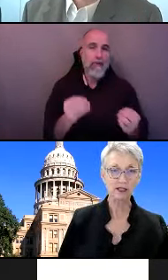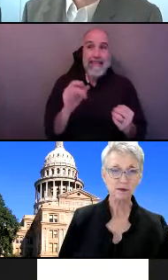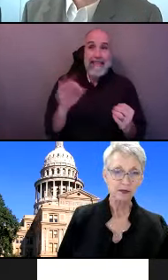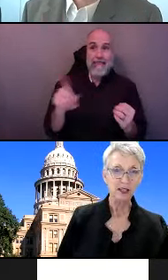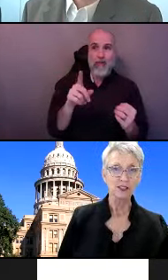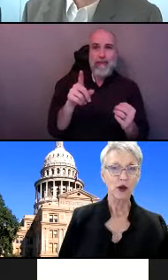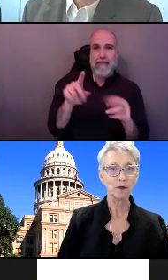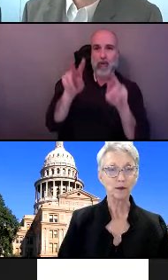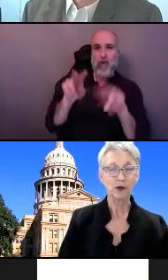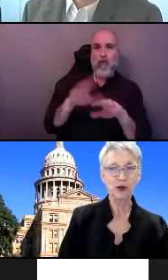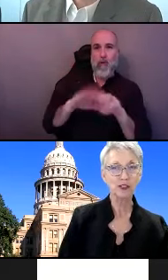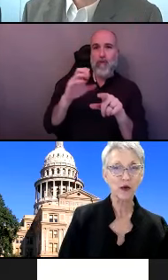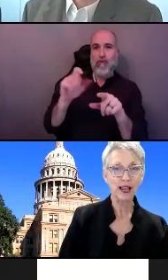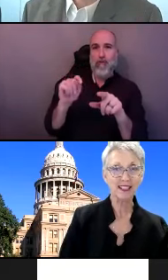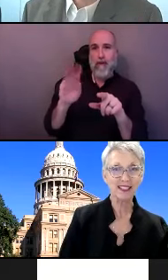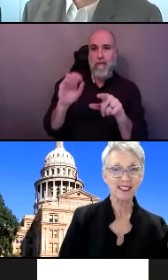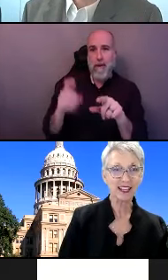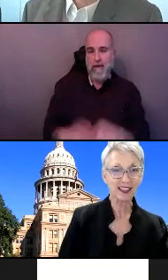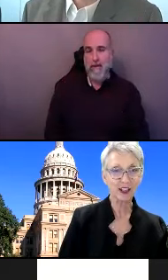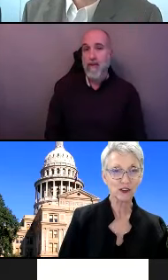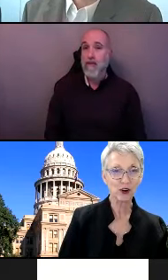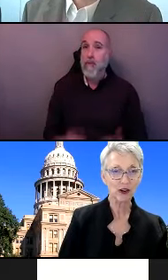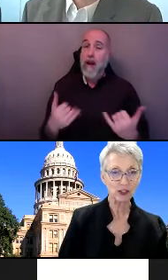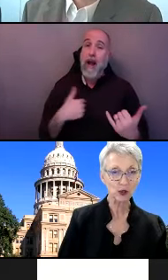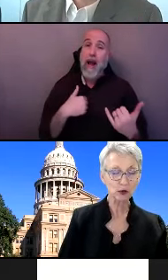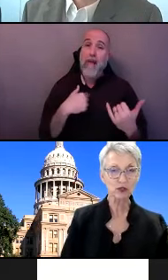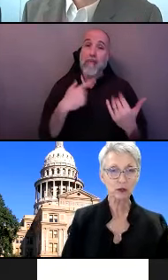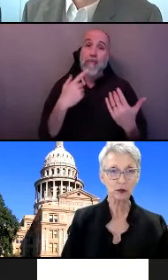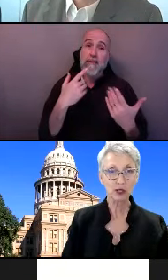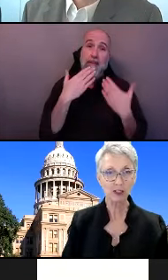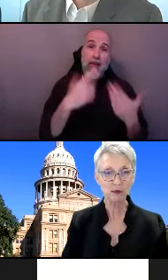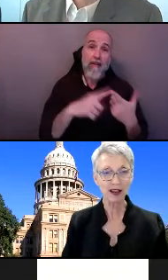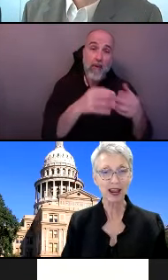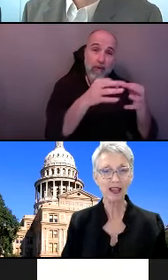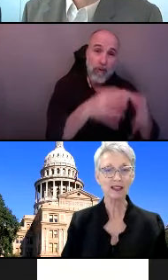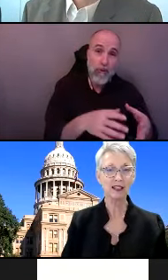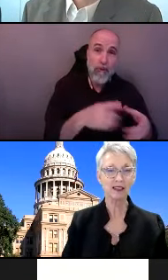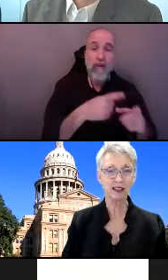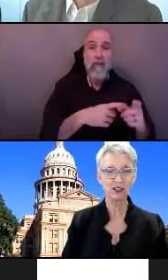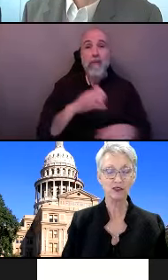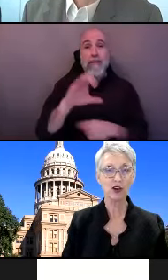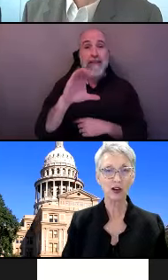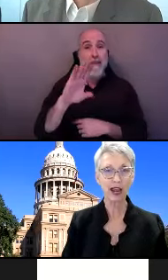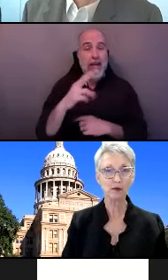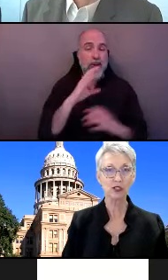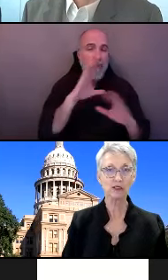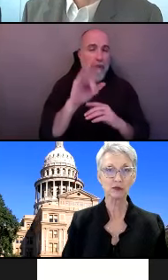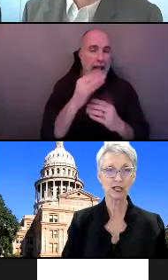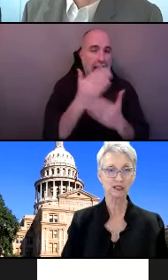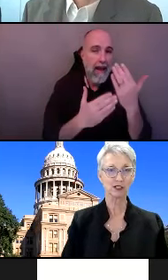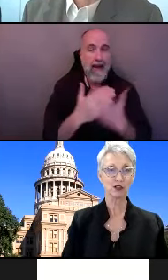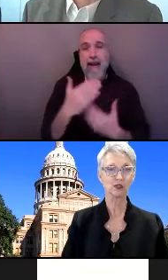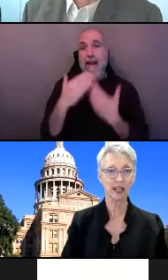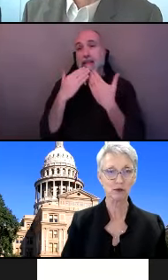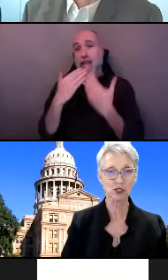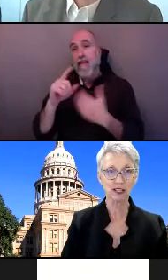chat box. So I'm going to go ahead and say thank you for our interpreters from Communication by Hand, and thank you for our captioning from